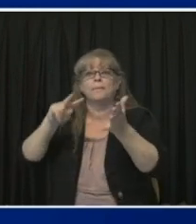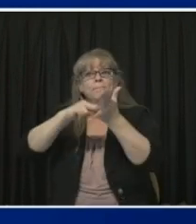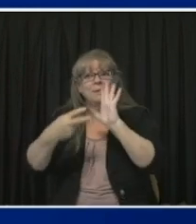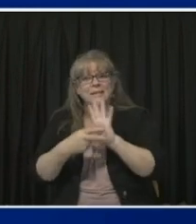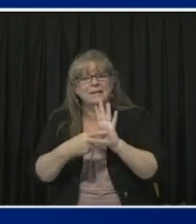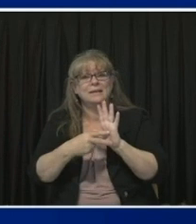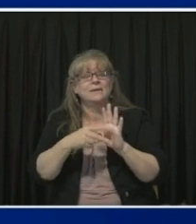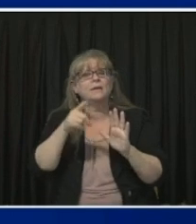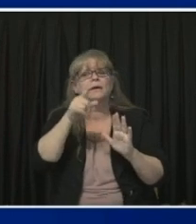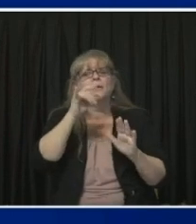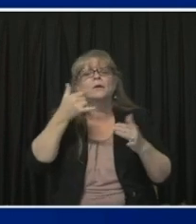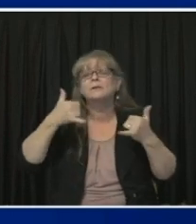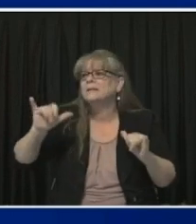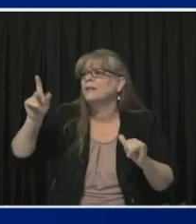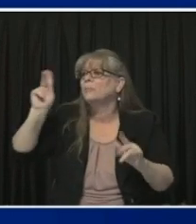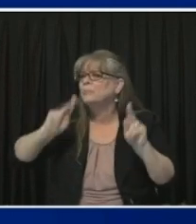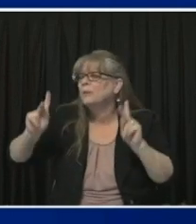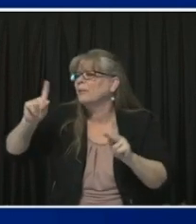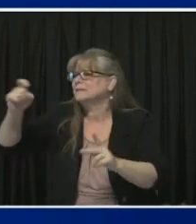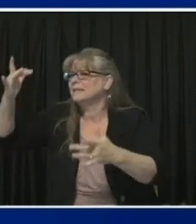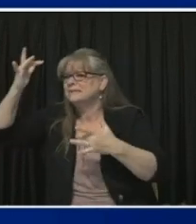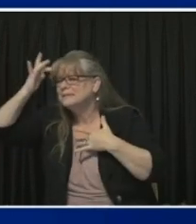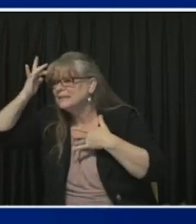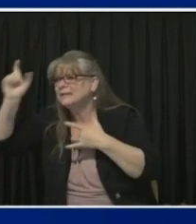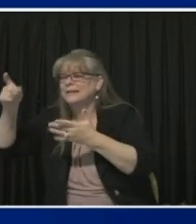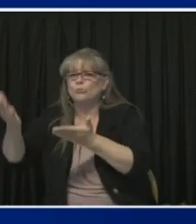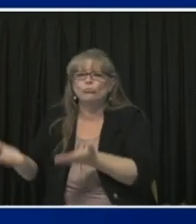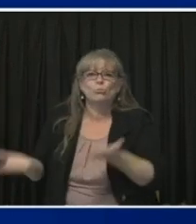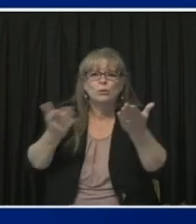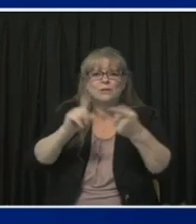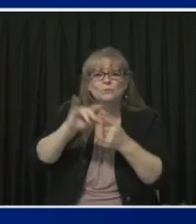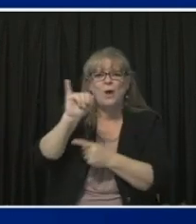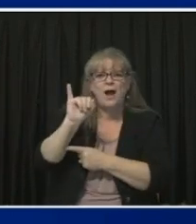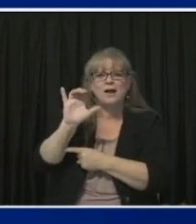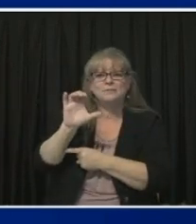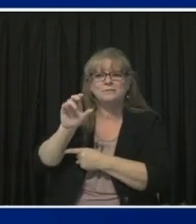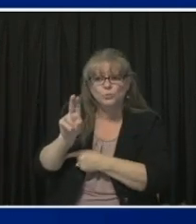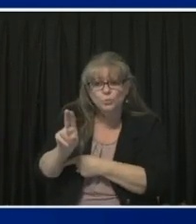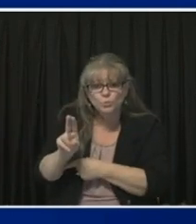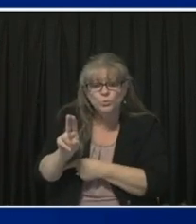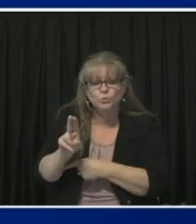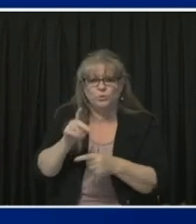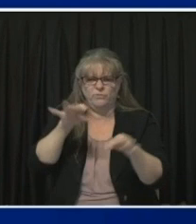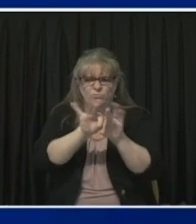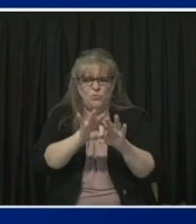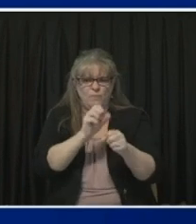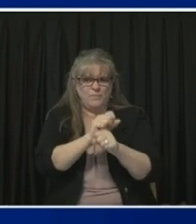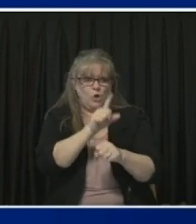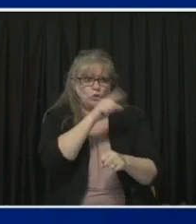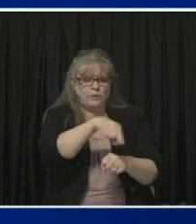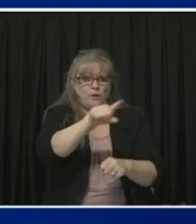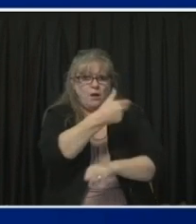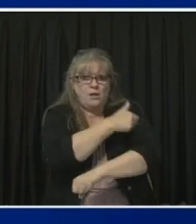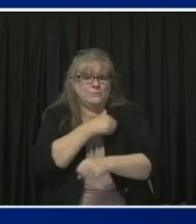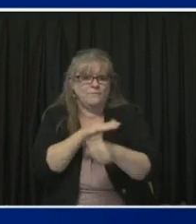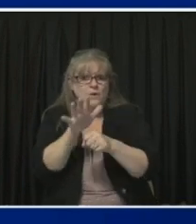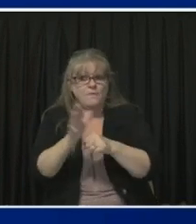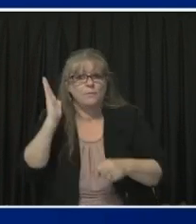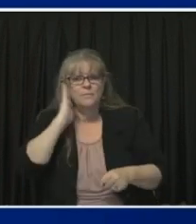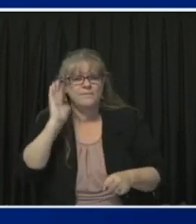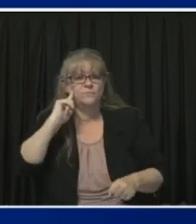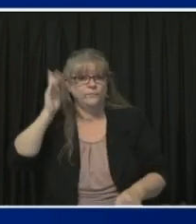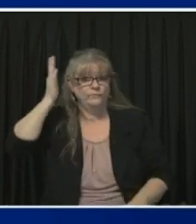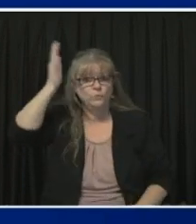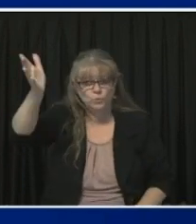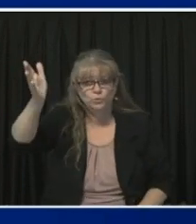because of coronavirus, and we need to make sure that we have the ability to serve them, as well as the non-coronavirus patients, the patients that have heart attacks